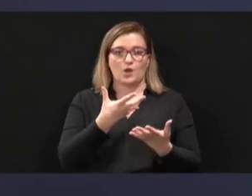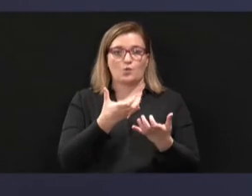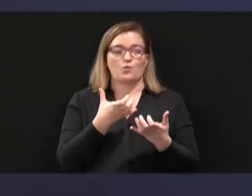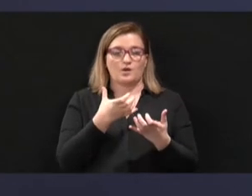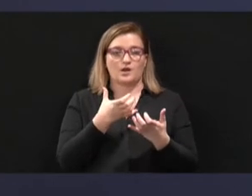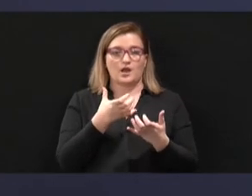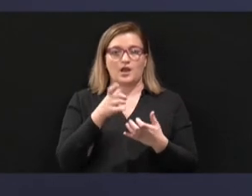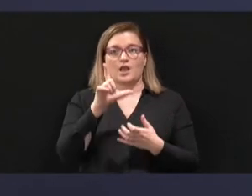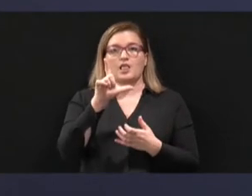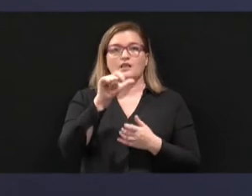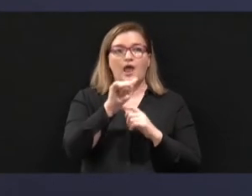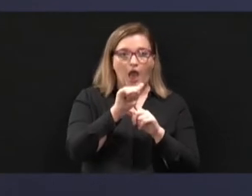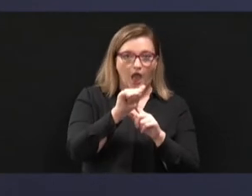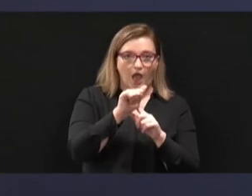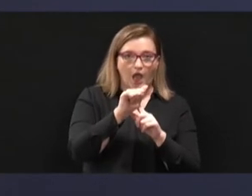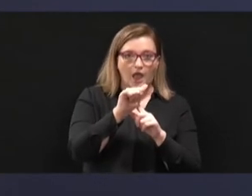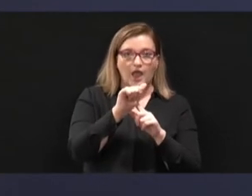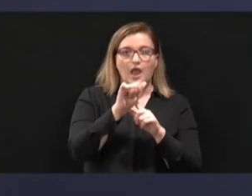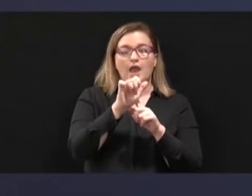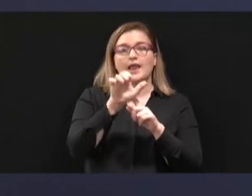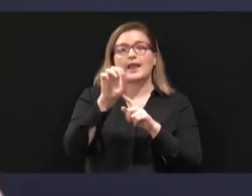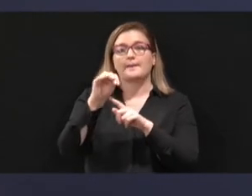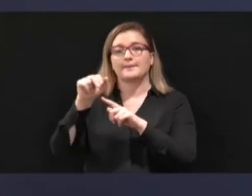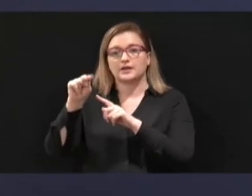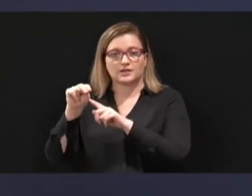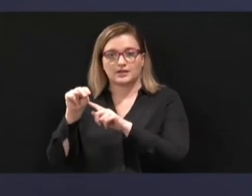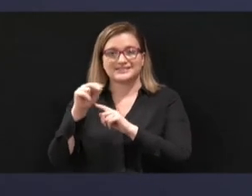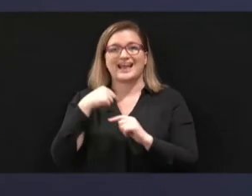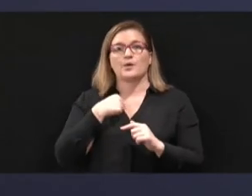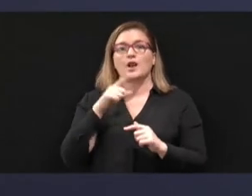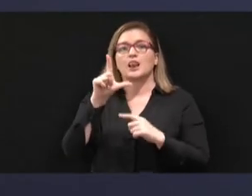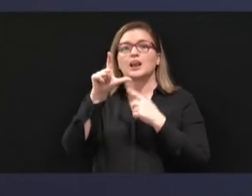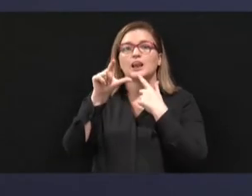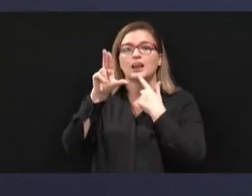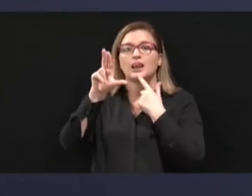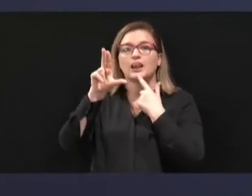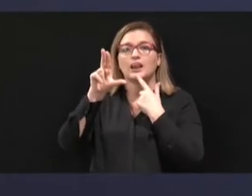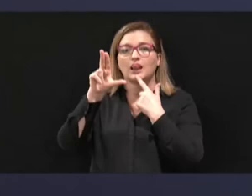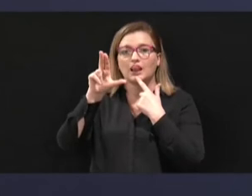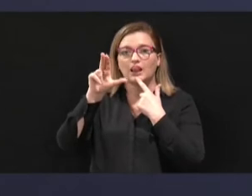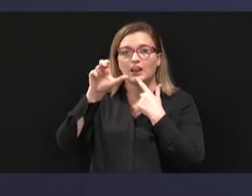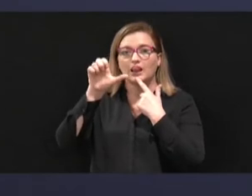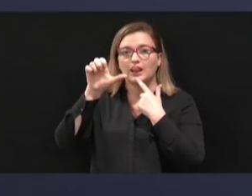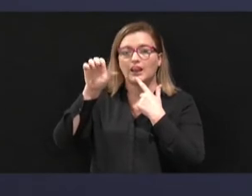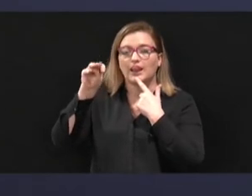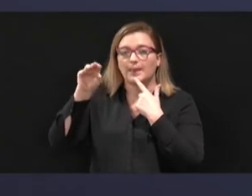a lemon. I say I want a lemon. So we keep the tongue behind our teeth. Oh.